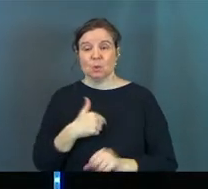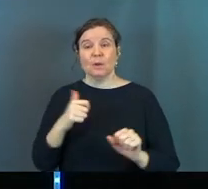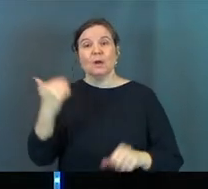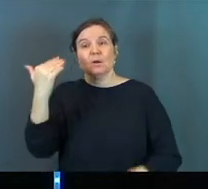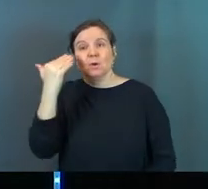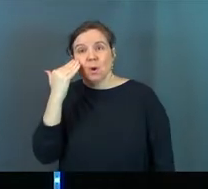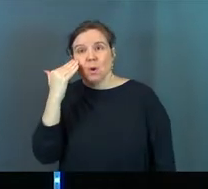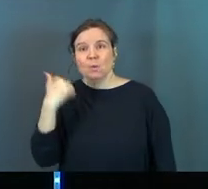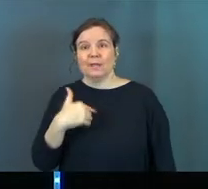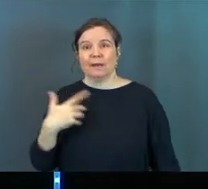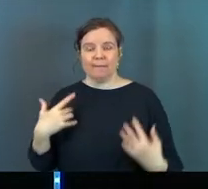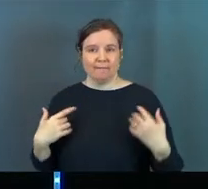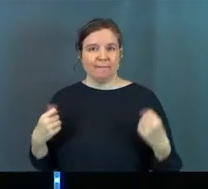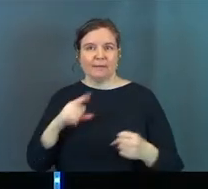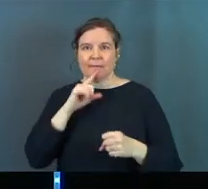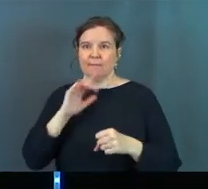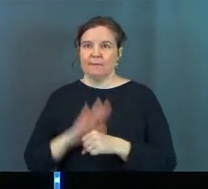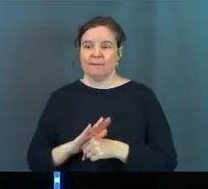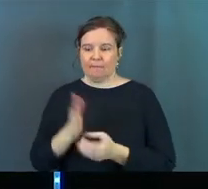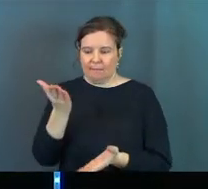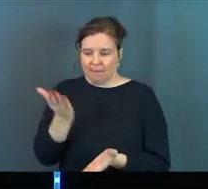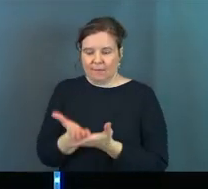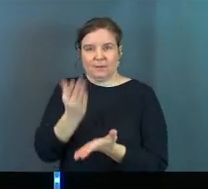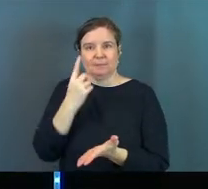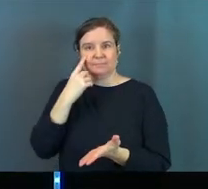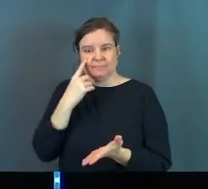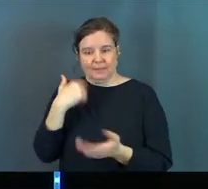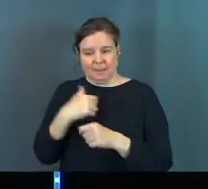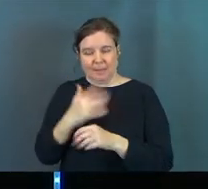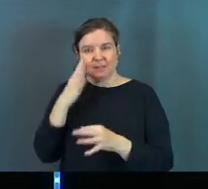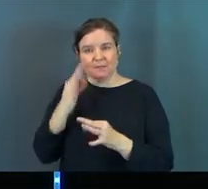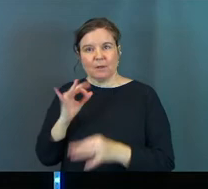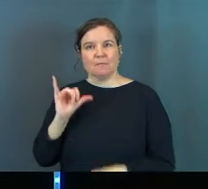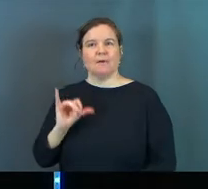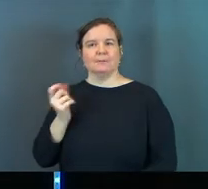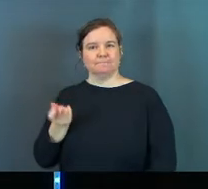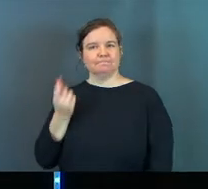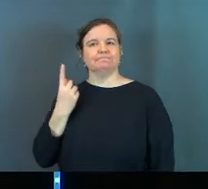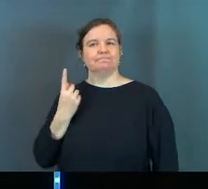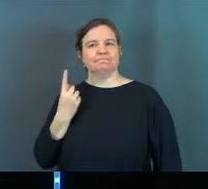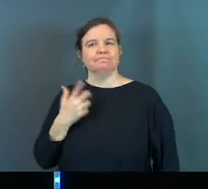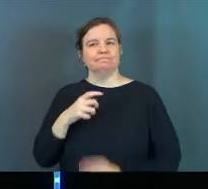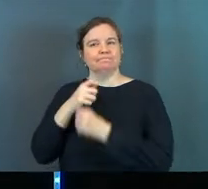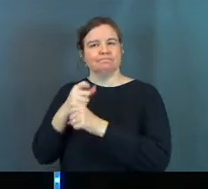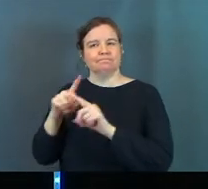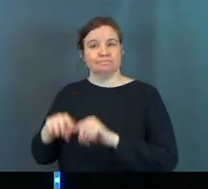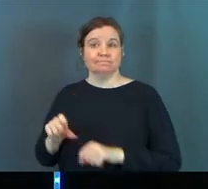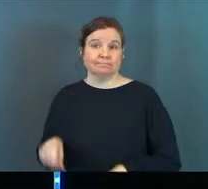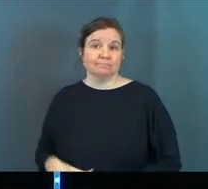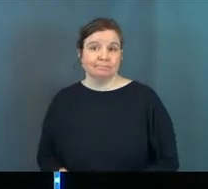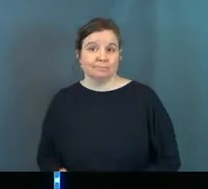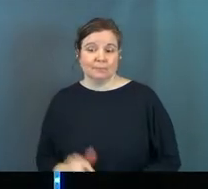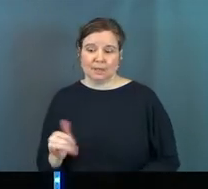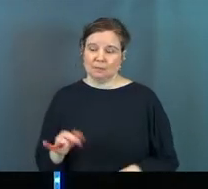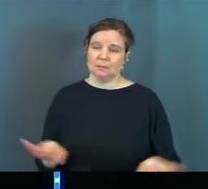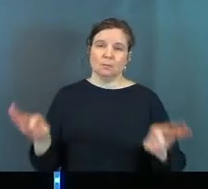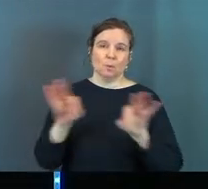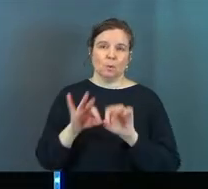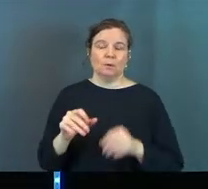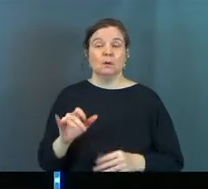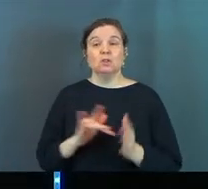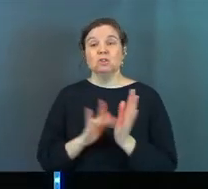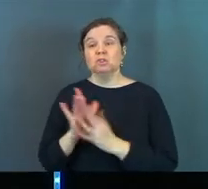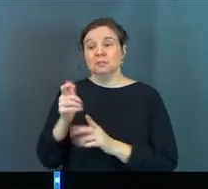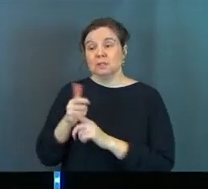we can know, we can have confirmation and evidence that makes our faith reasonable. That's important stuff.